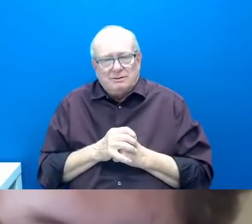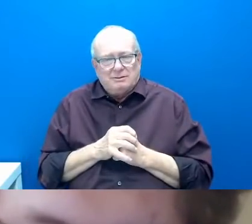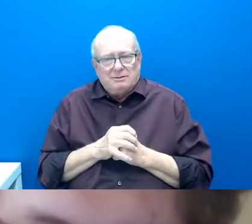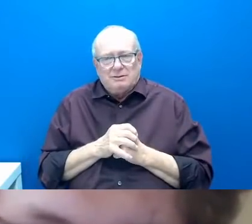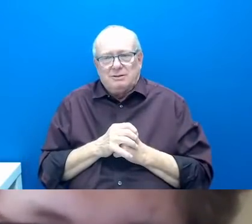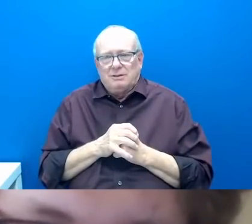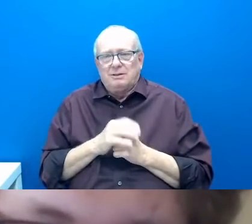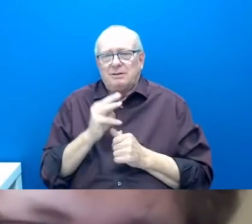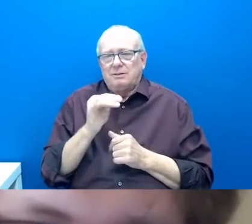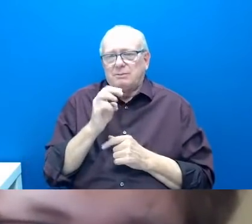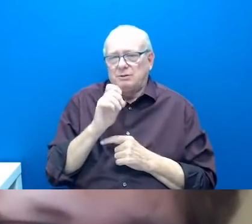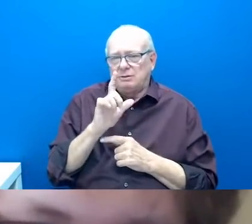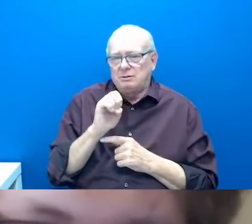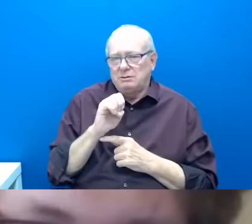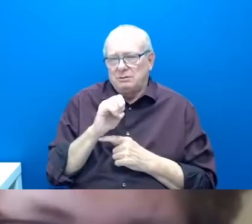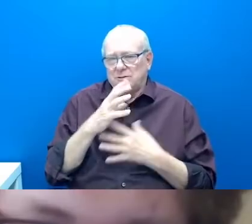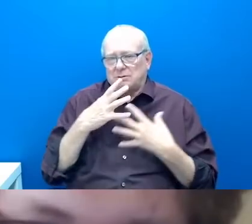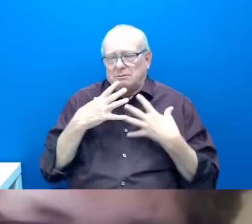I